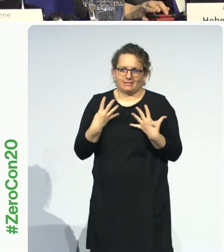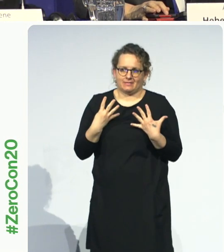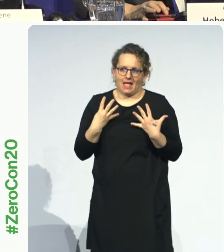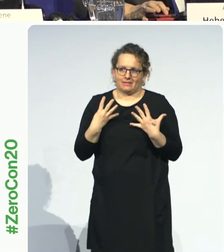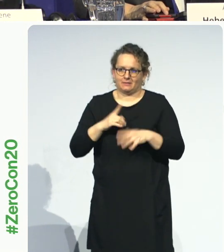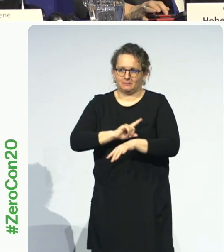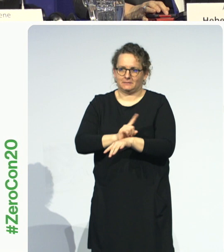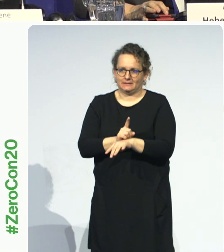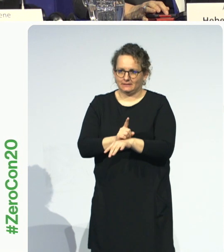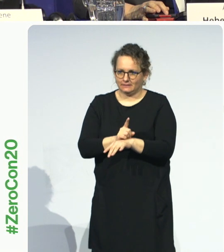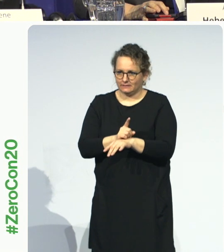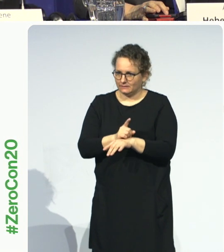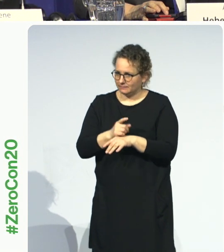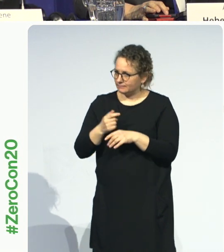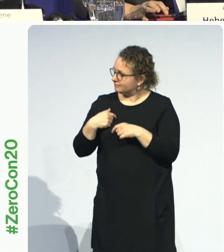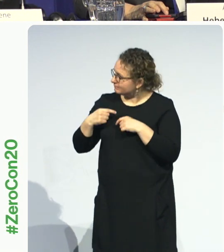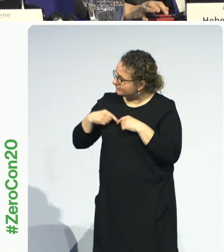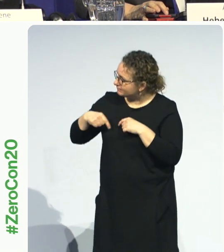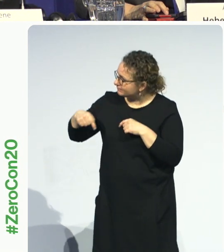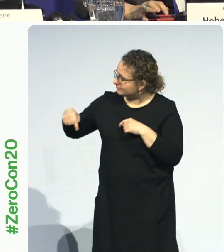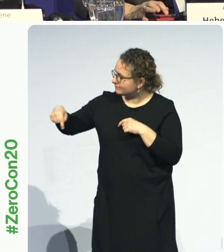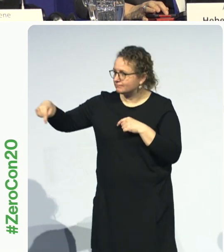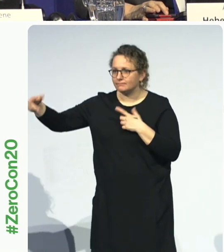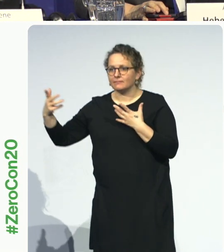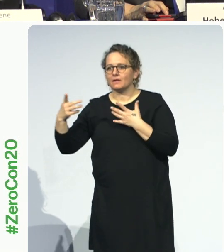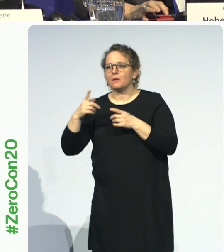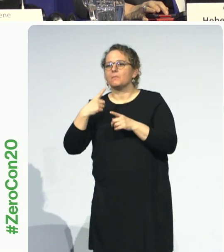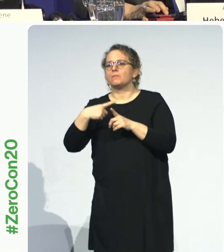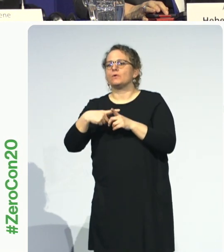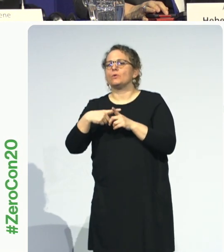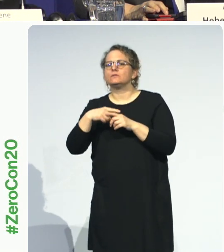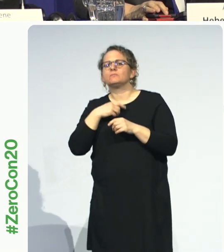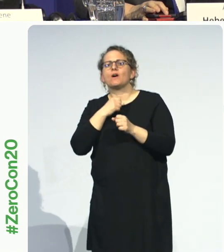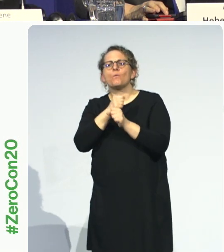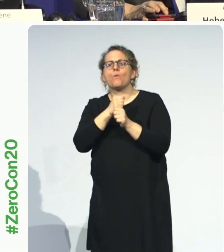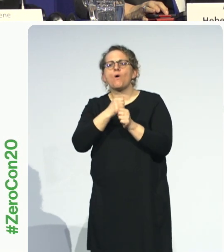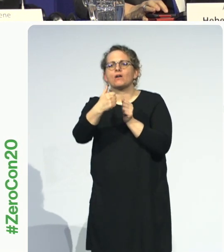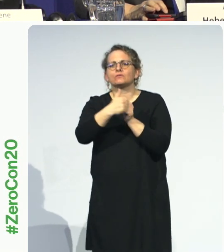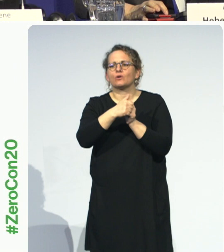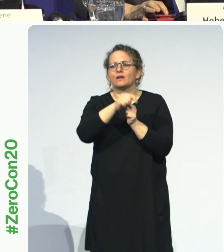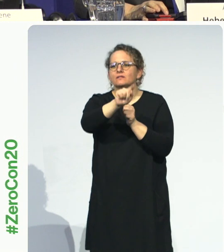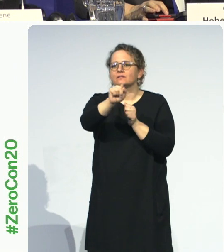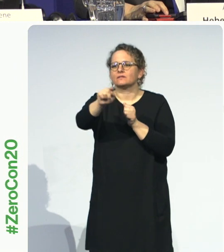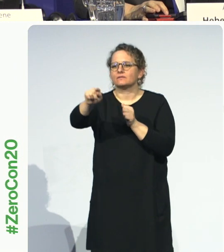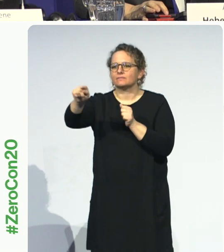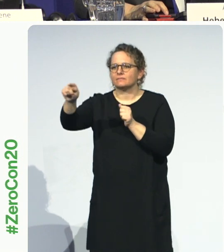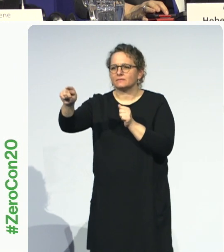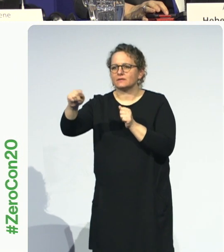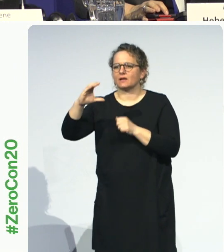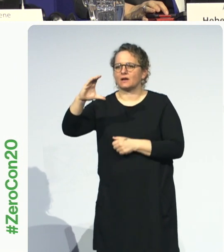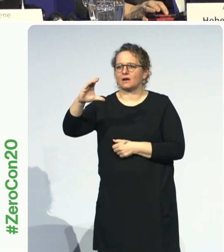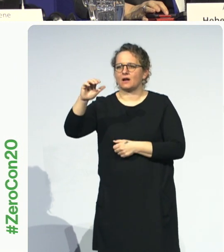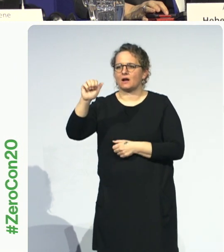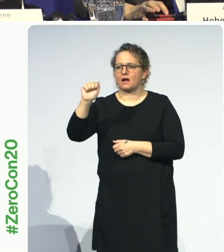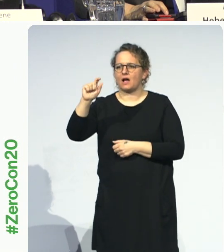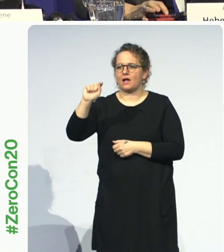the room. I want to thank Kathy Johnson, who's my colleague, who's here with me today from St. Cloud State, but also the Harkin